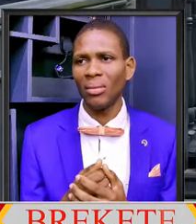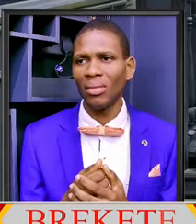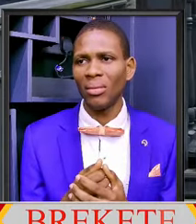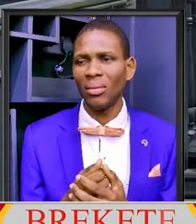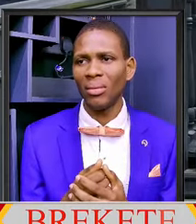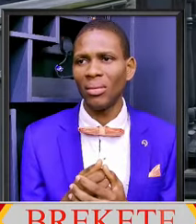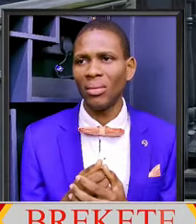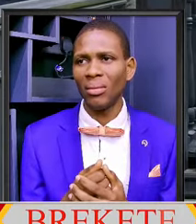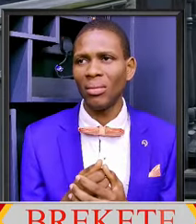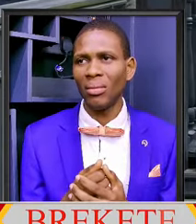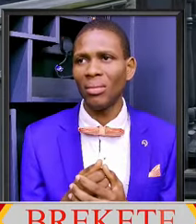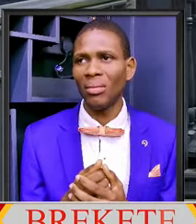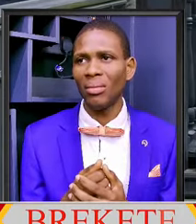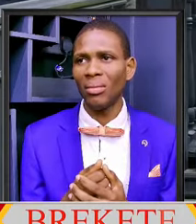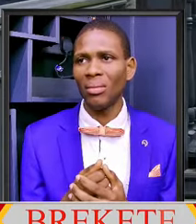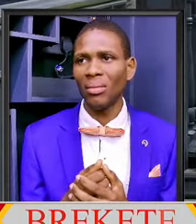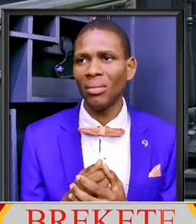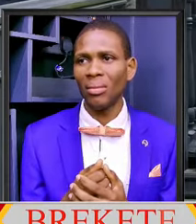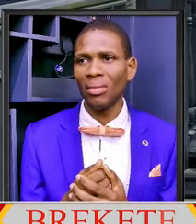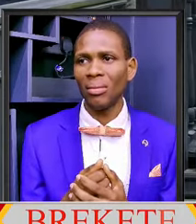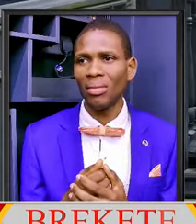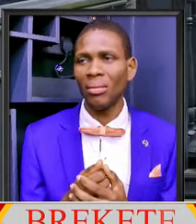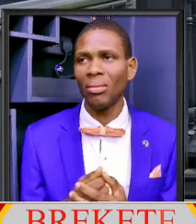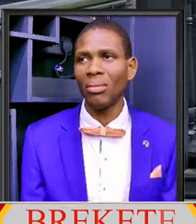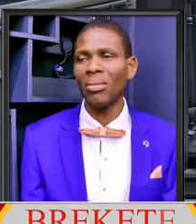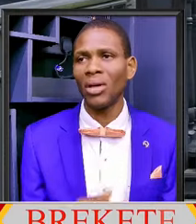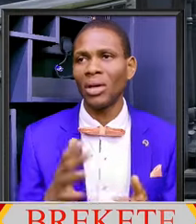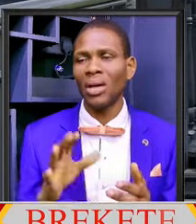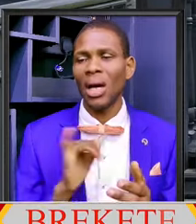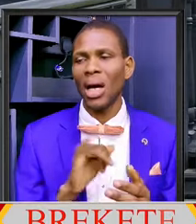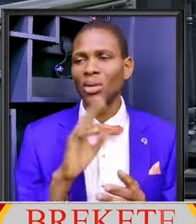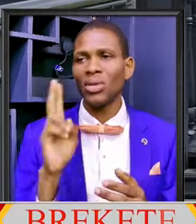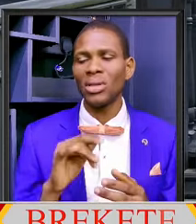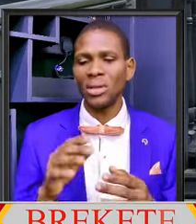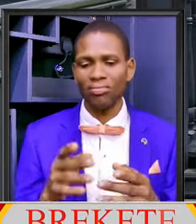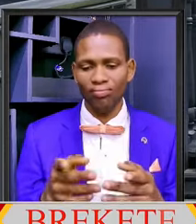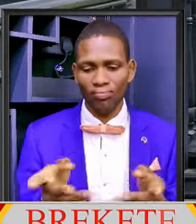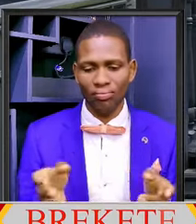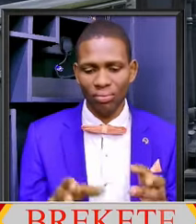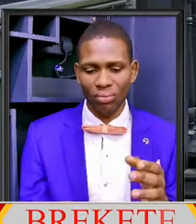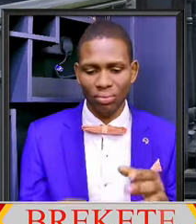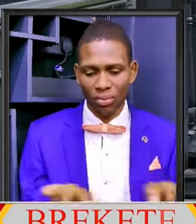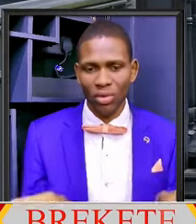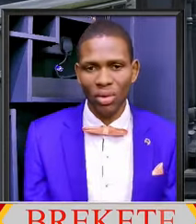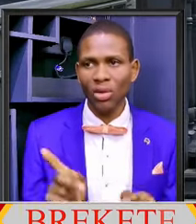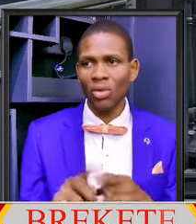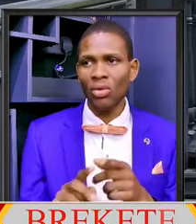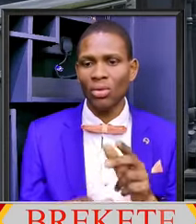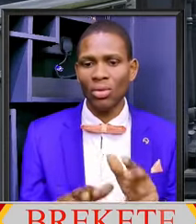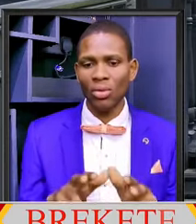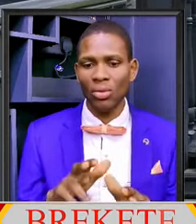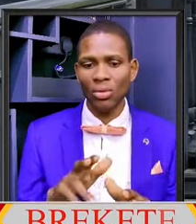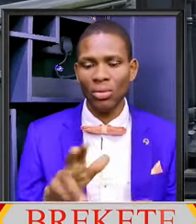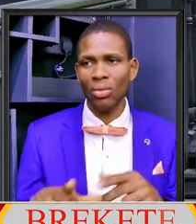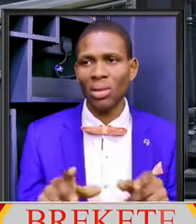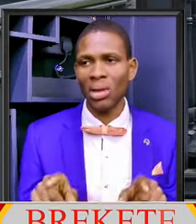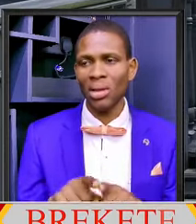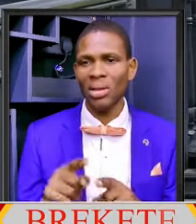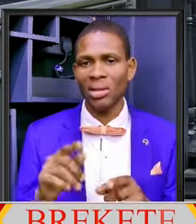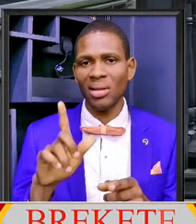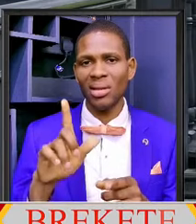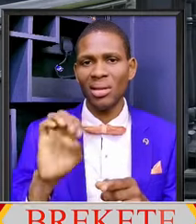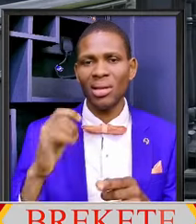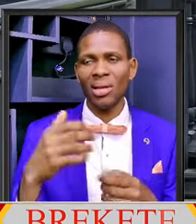This rubber my working. Madam President, sir. That is. As the leg don't cut. Thank